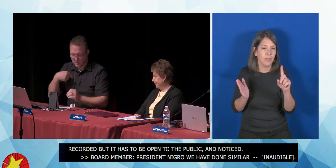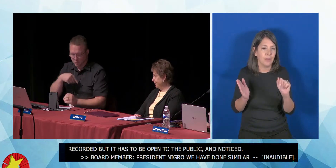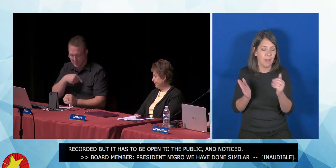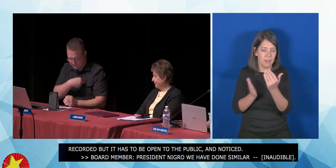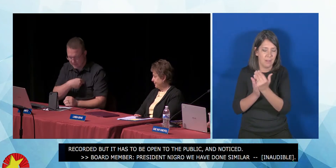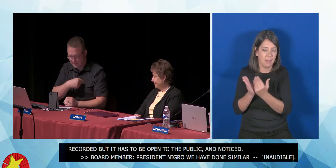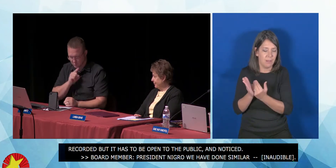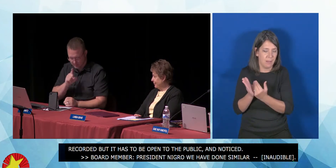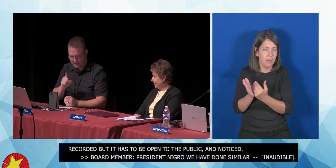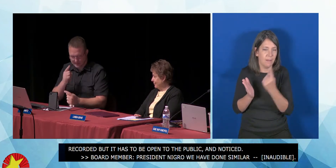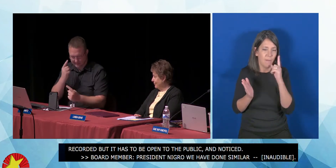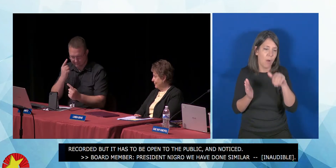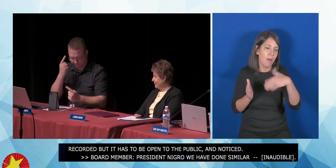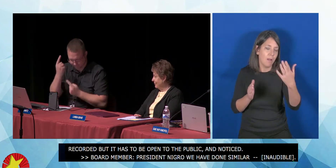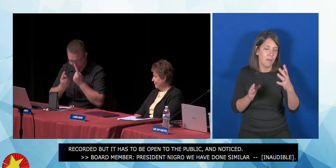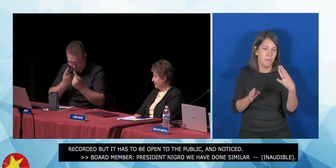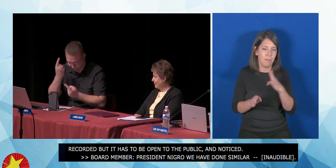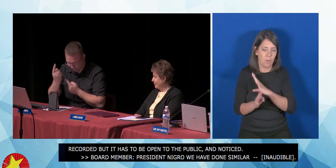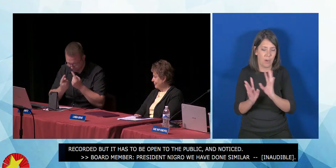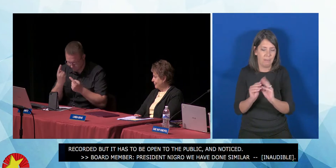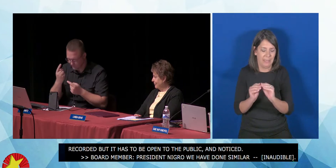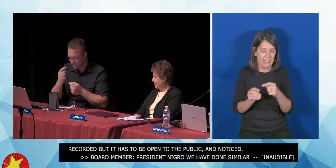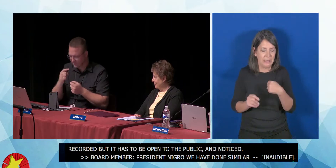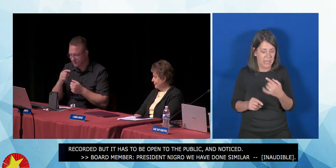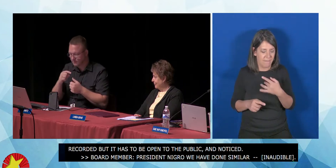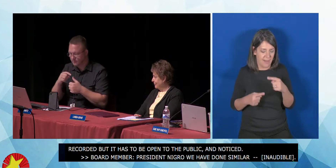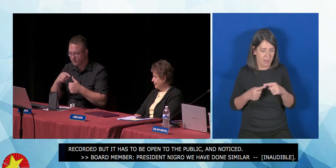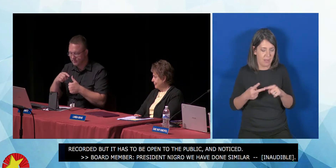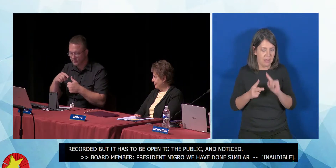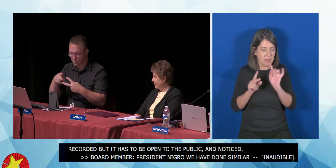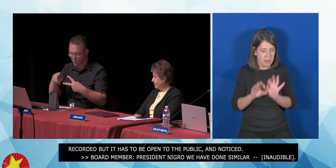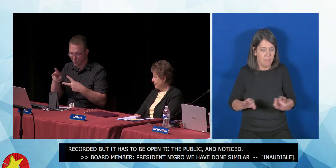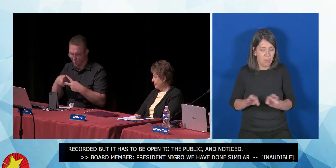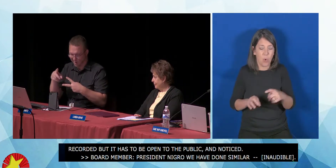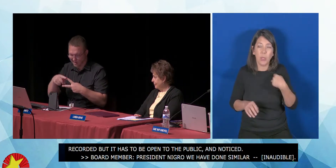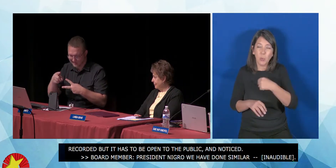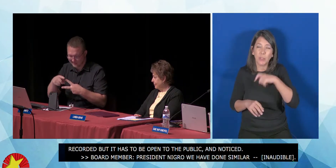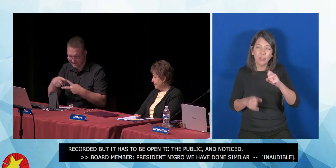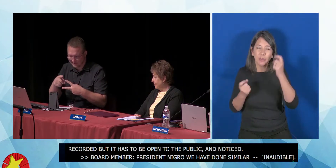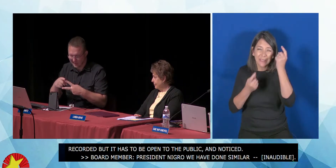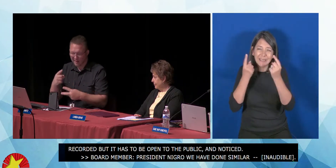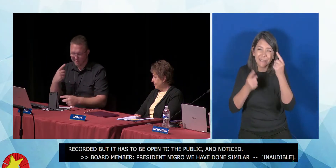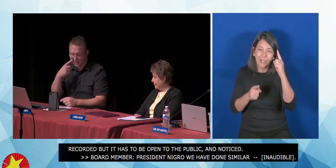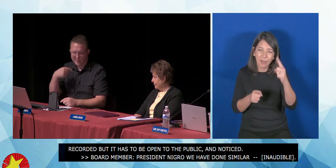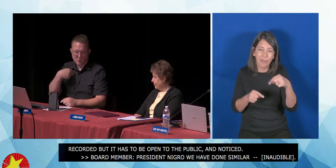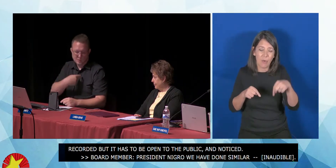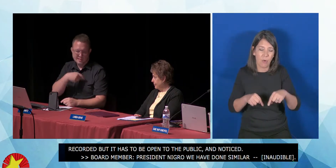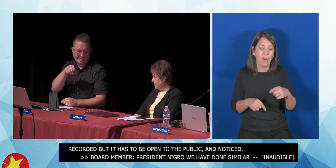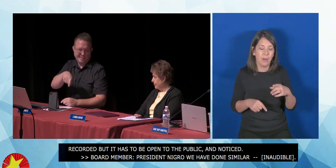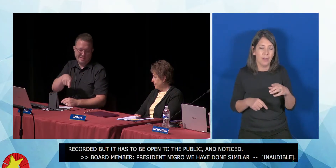two things that I think are important that we need to consider as future agenda items.